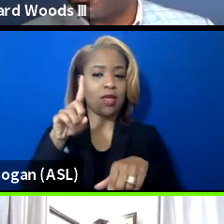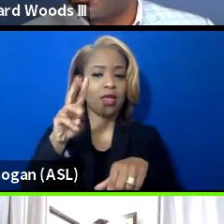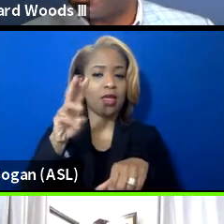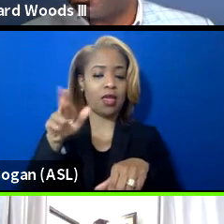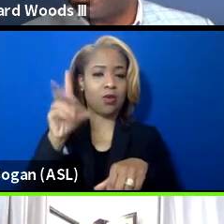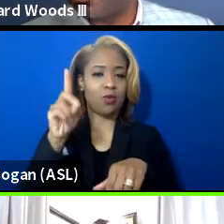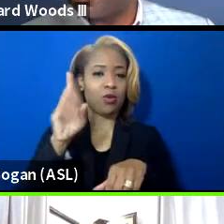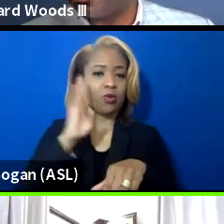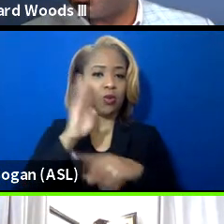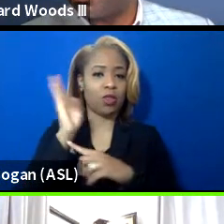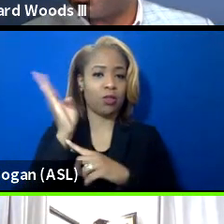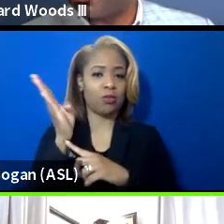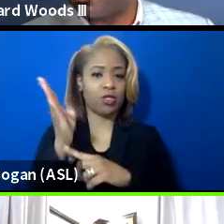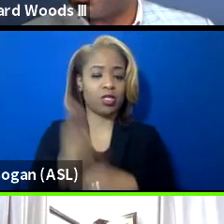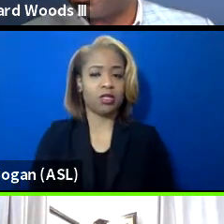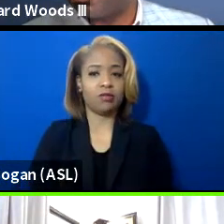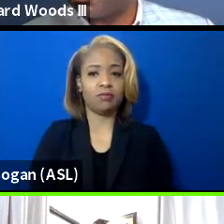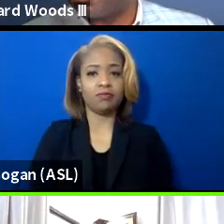to that.